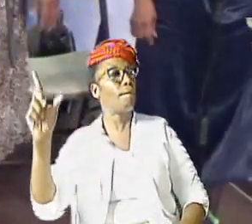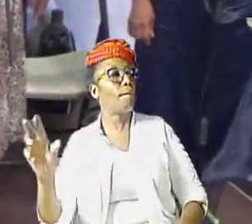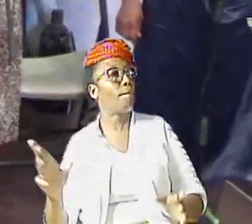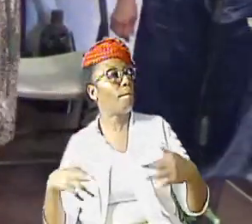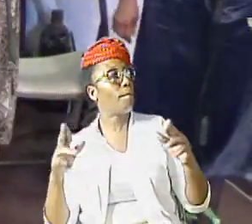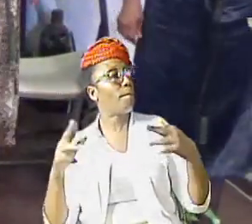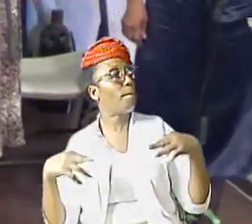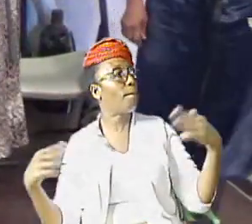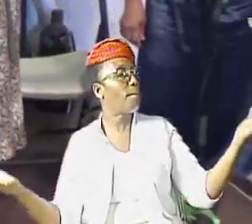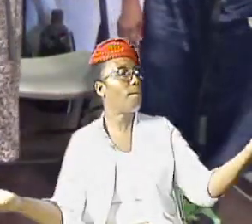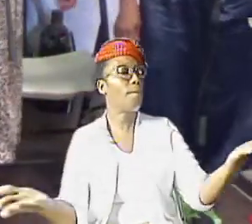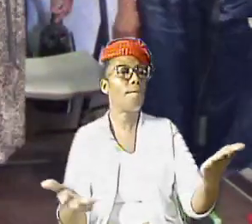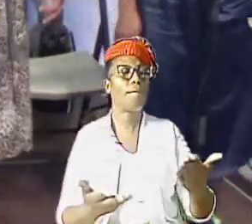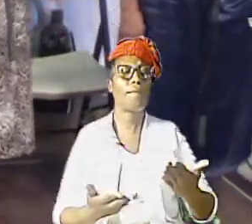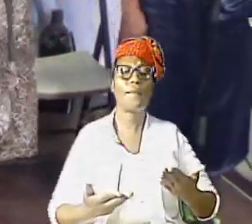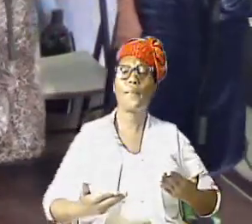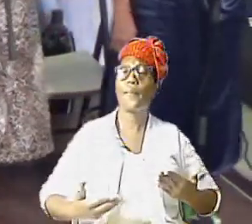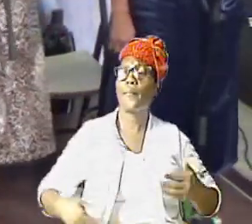Yes.